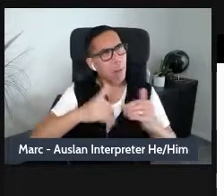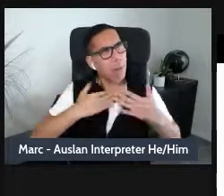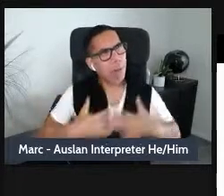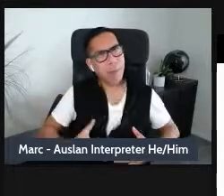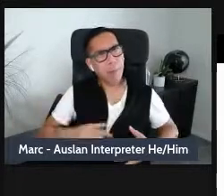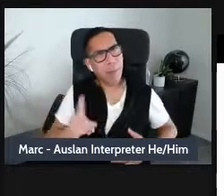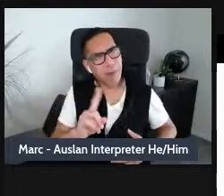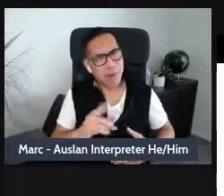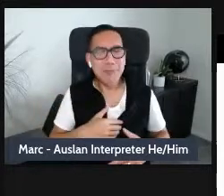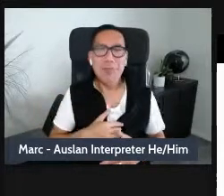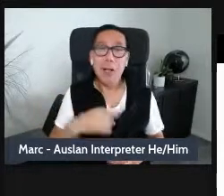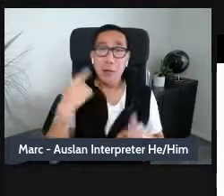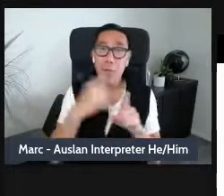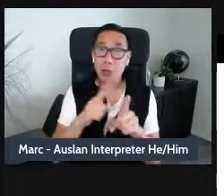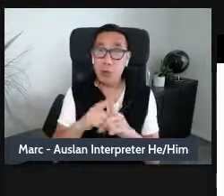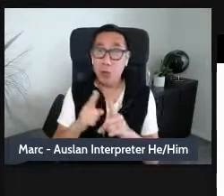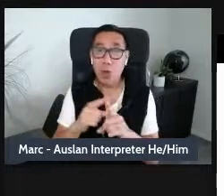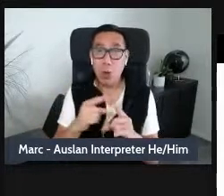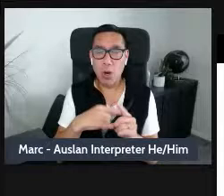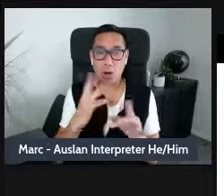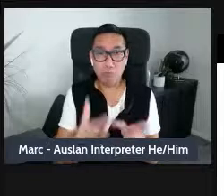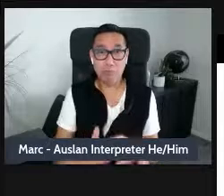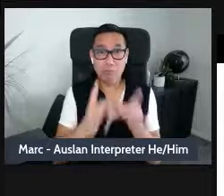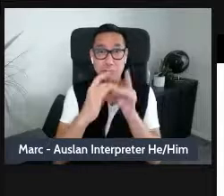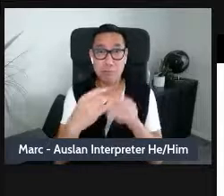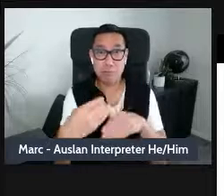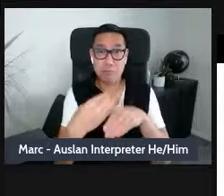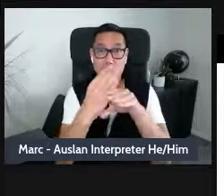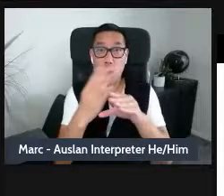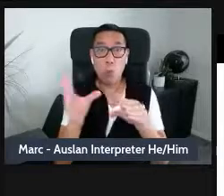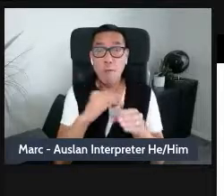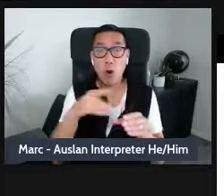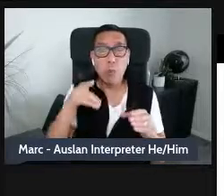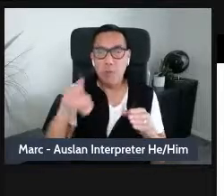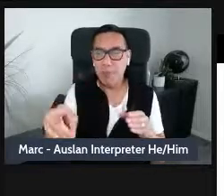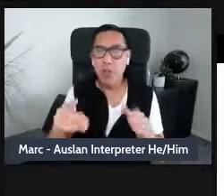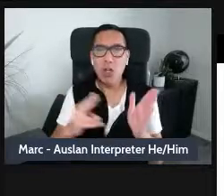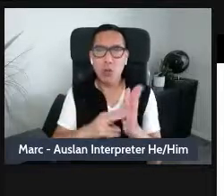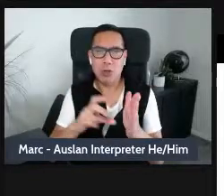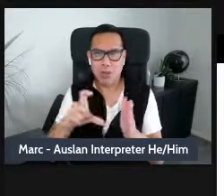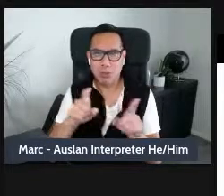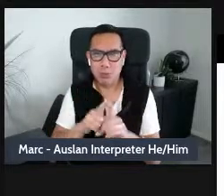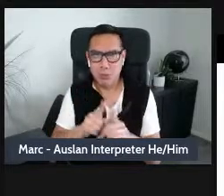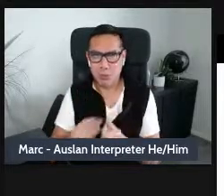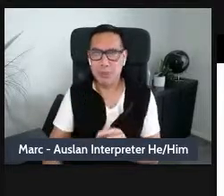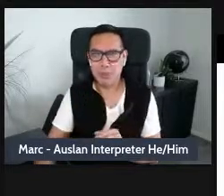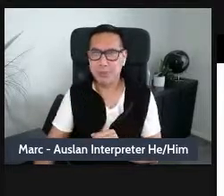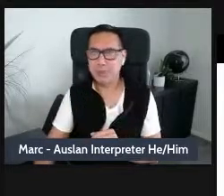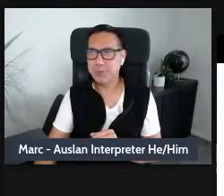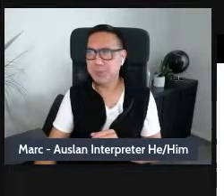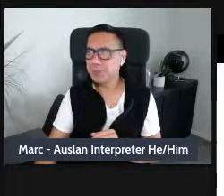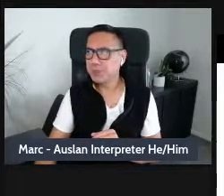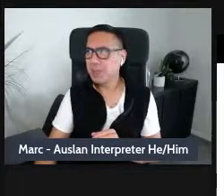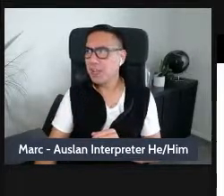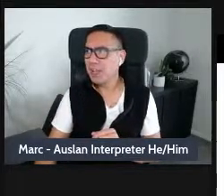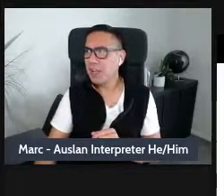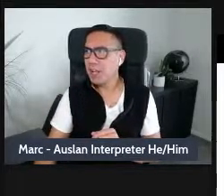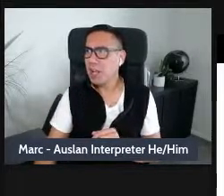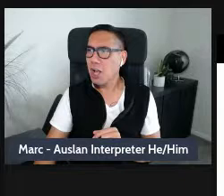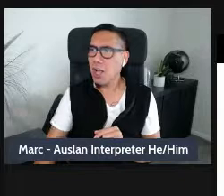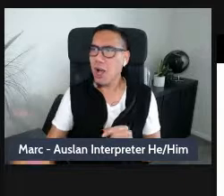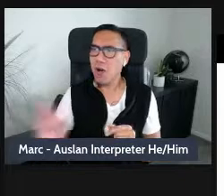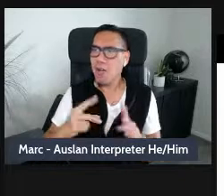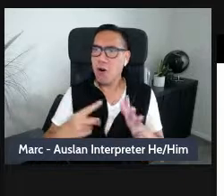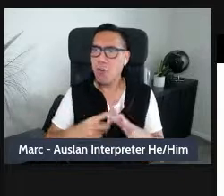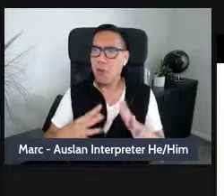coming to you from Newcastle on Awabakal land, and also wish to give thanks and pay my respects to elders